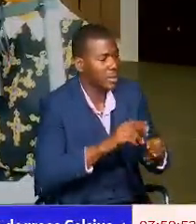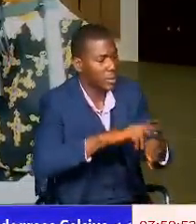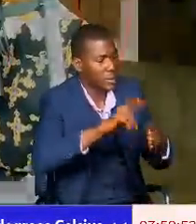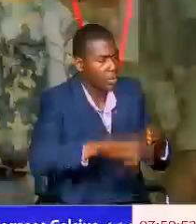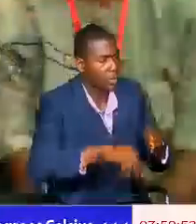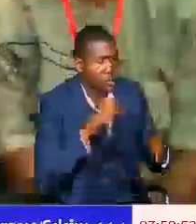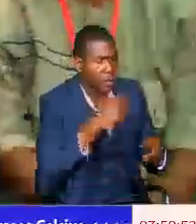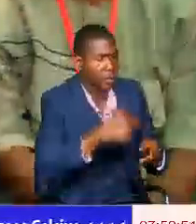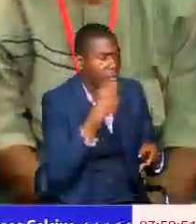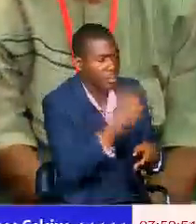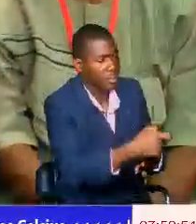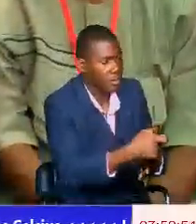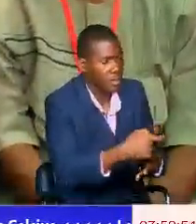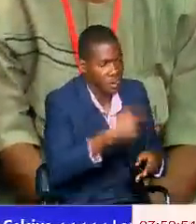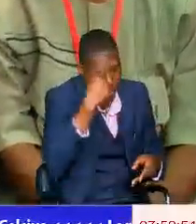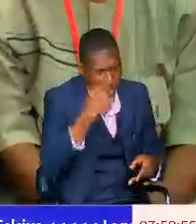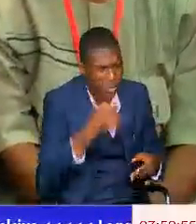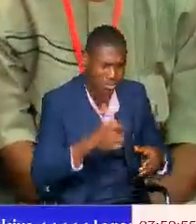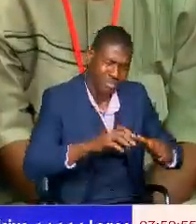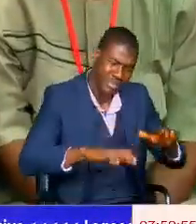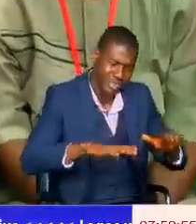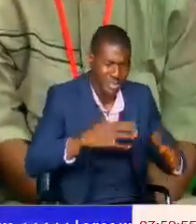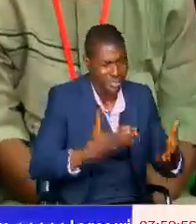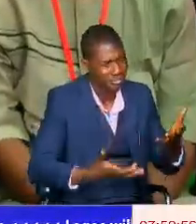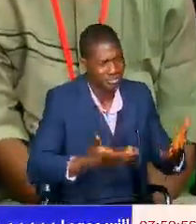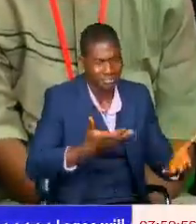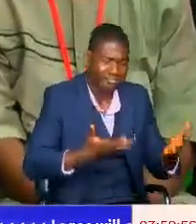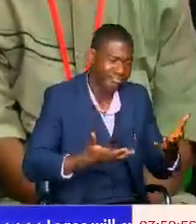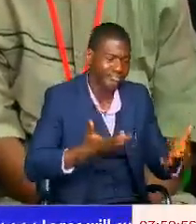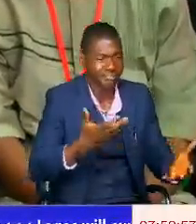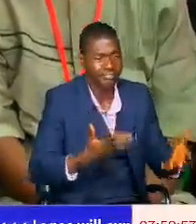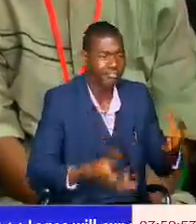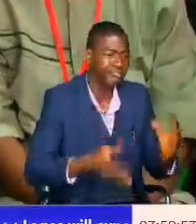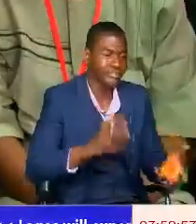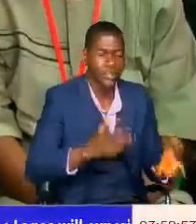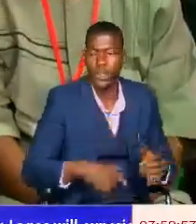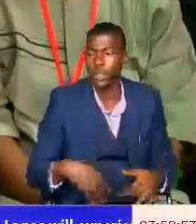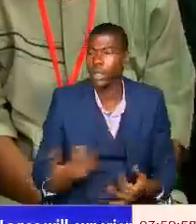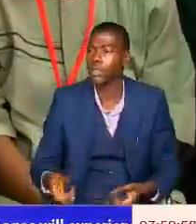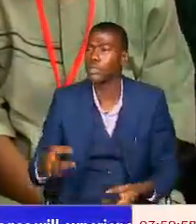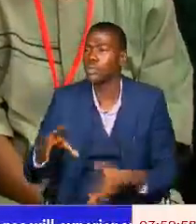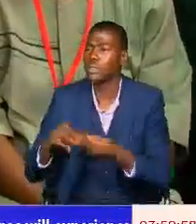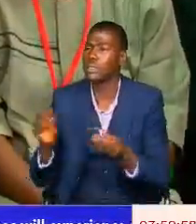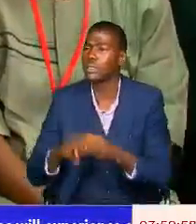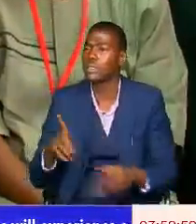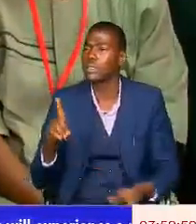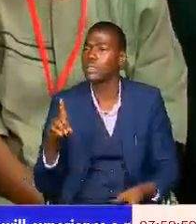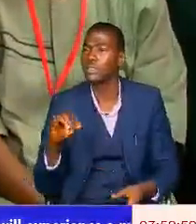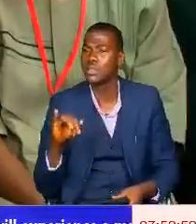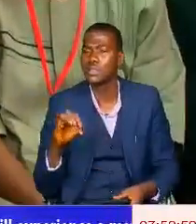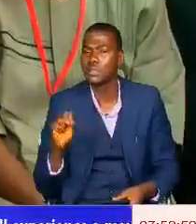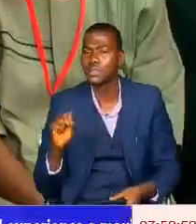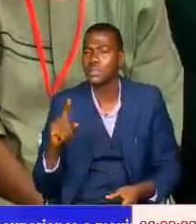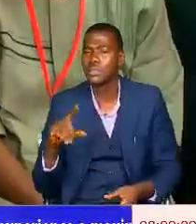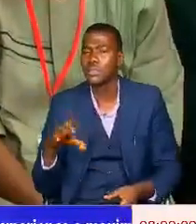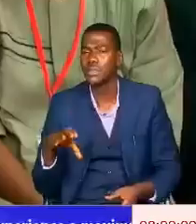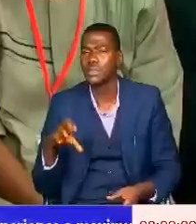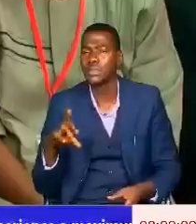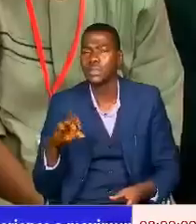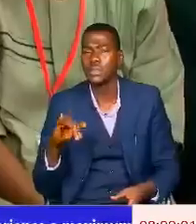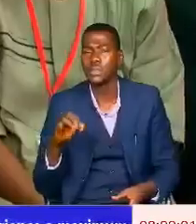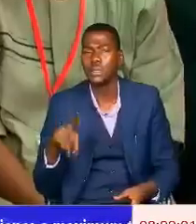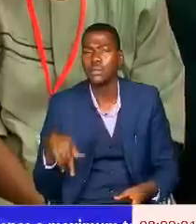release the results because of those discrepancies. Yes. What thing be discrepancies now? Discrepancy now. Person, you talk